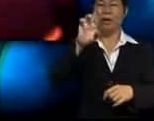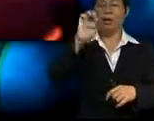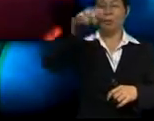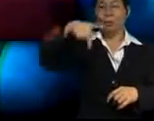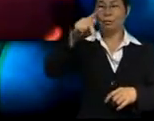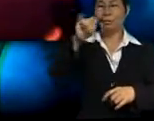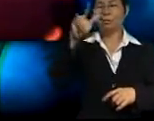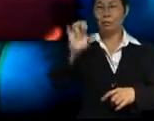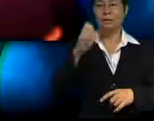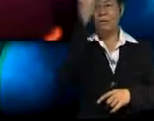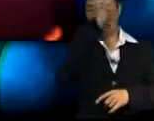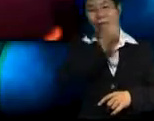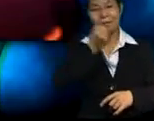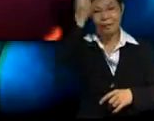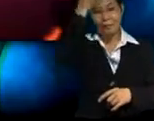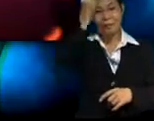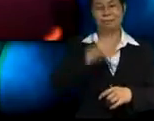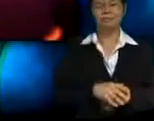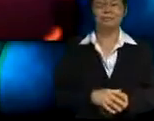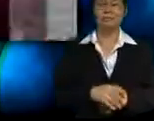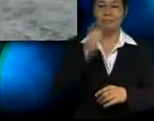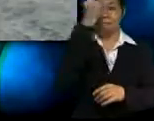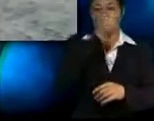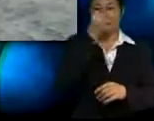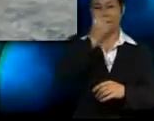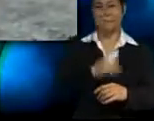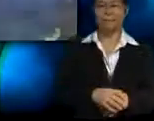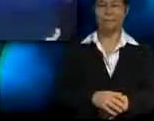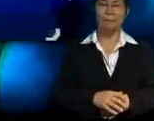Reptiles. Characteristics of reptiles.